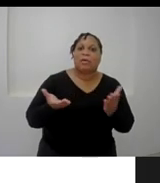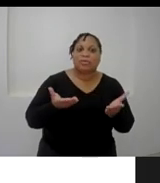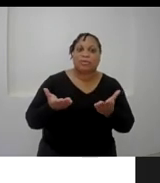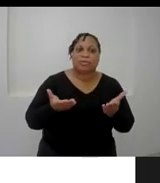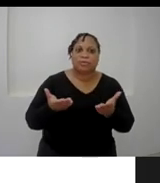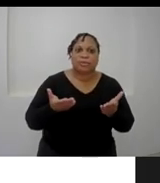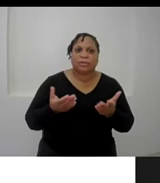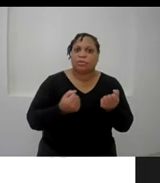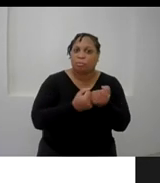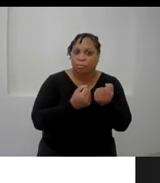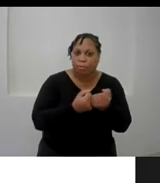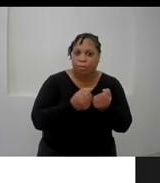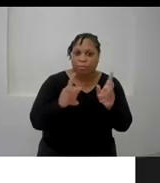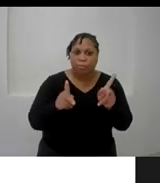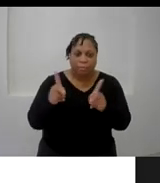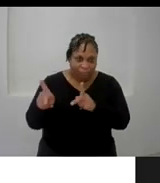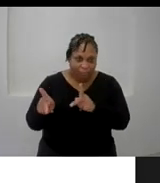individuals,